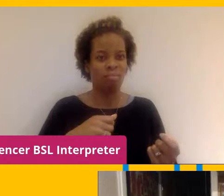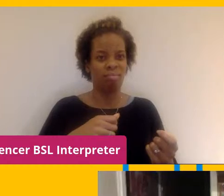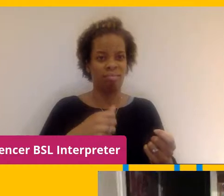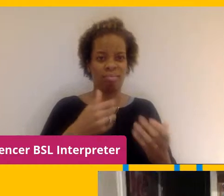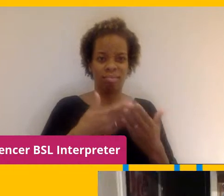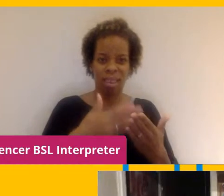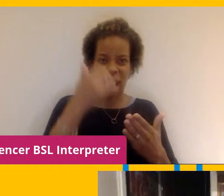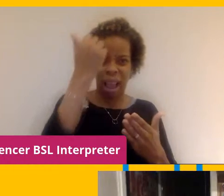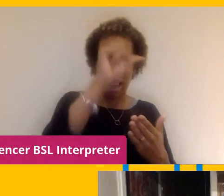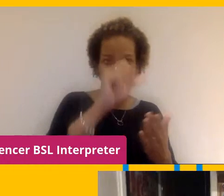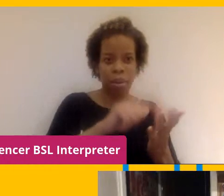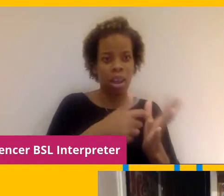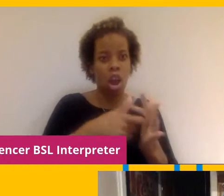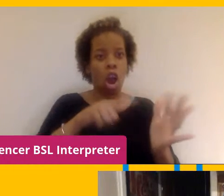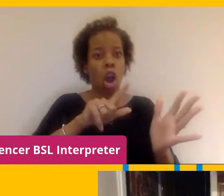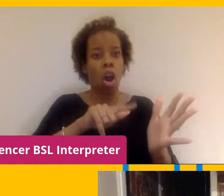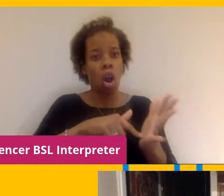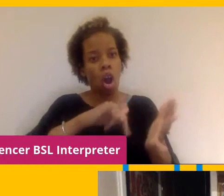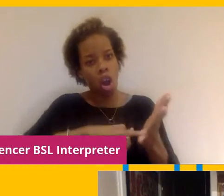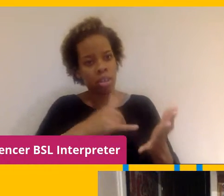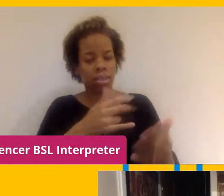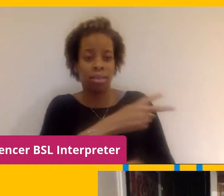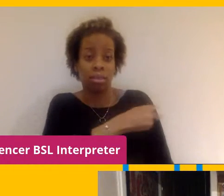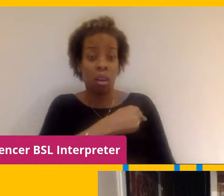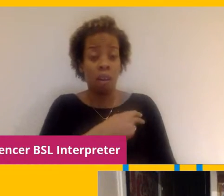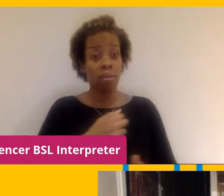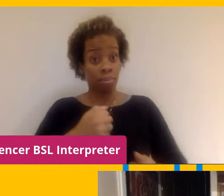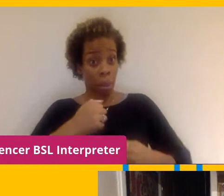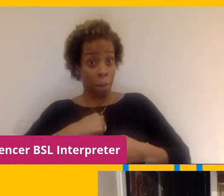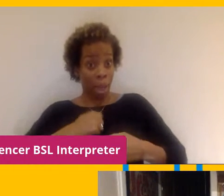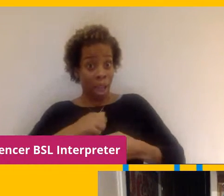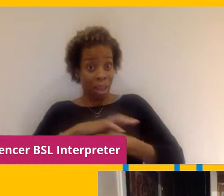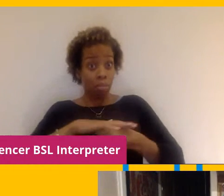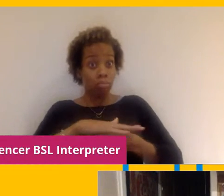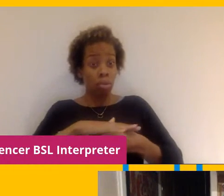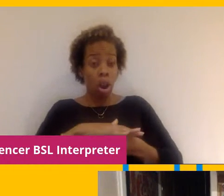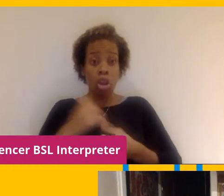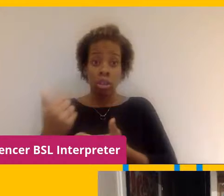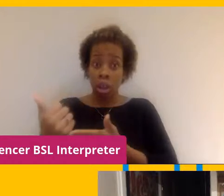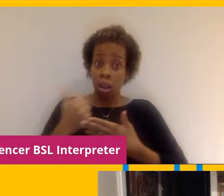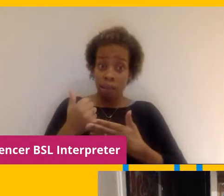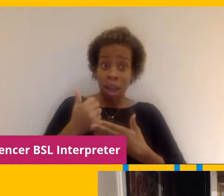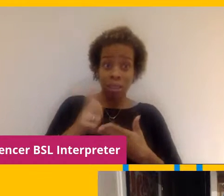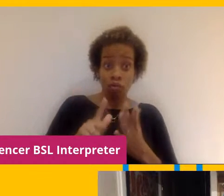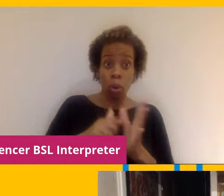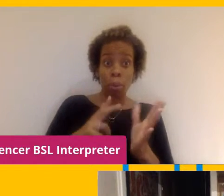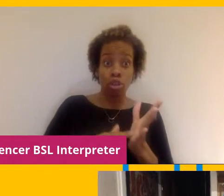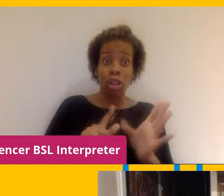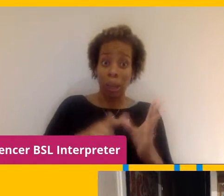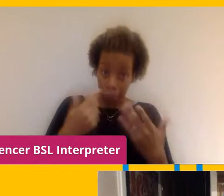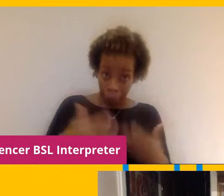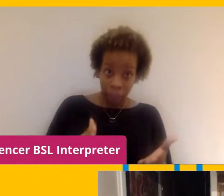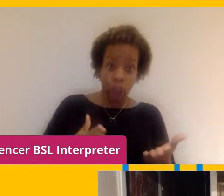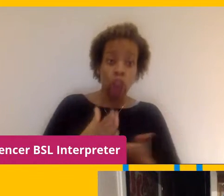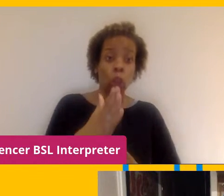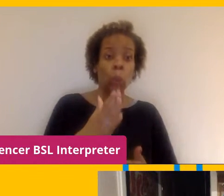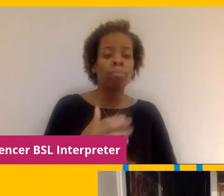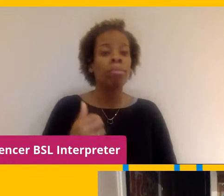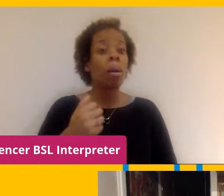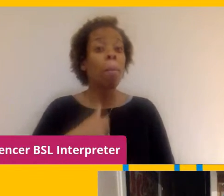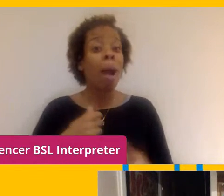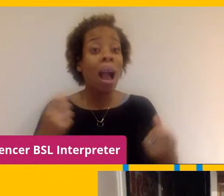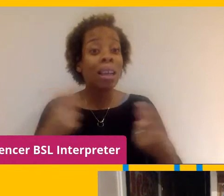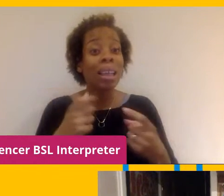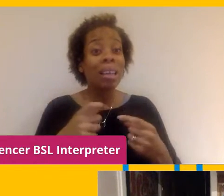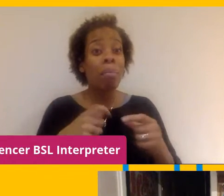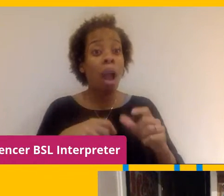lot of the things that Jenny's talked about be really useful. One of the things that I like to do is include UCU in my email signature.